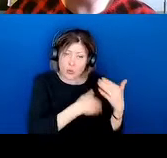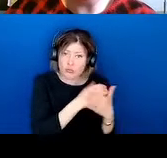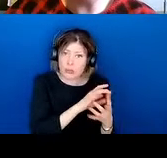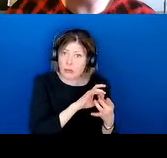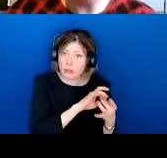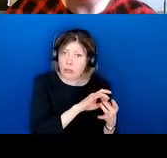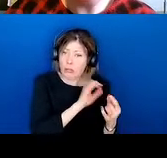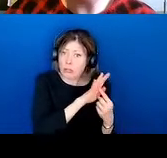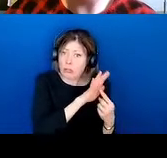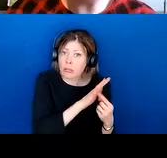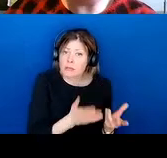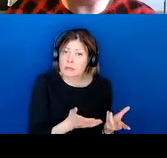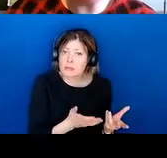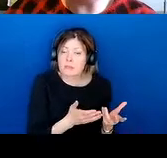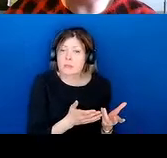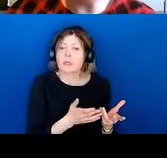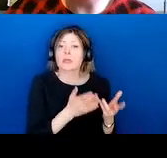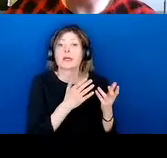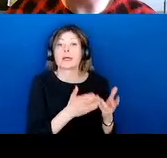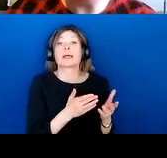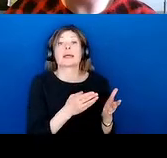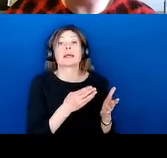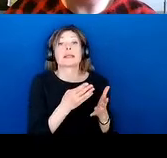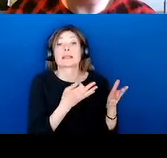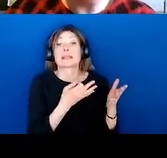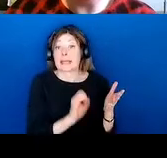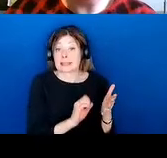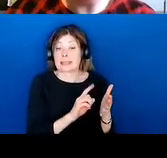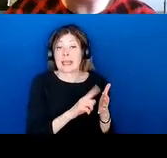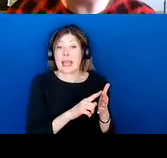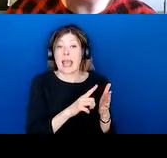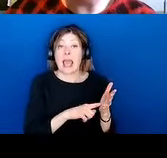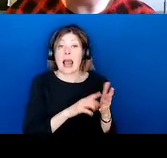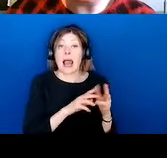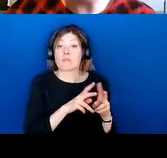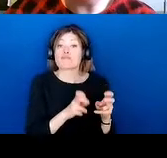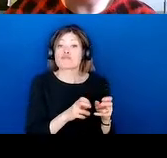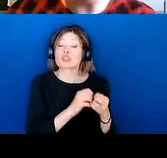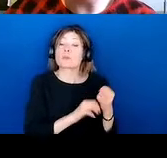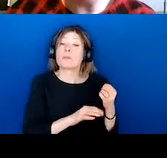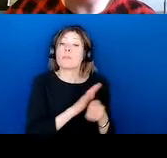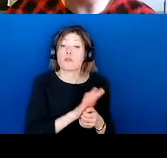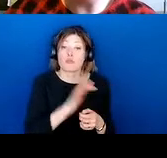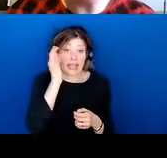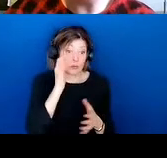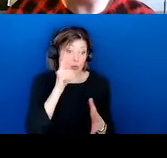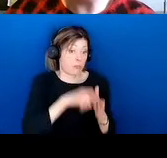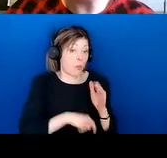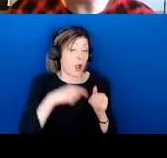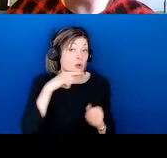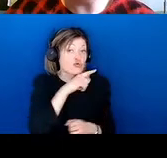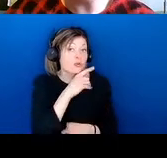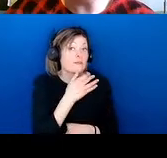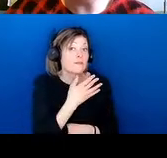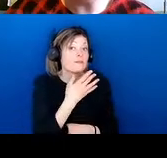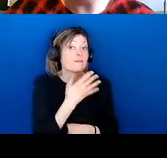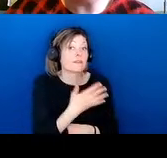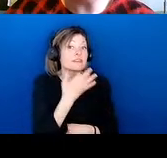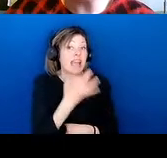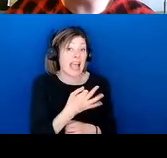In 1980, Elmbridge Borough Council bought 158 acres of the original